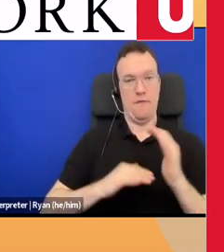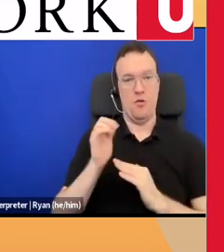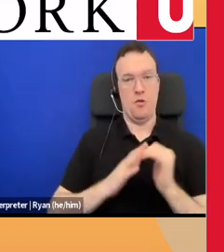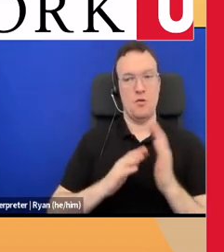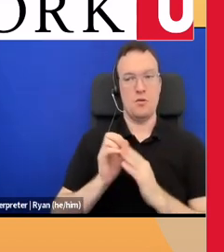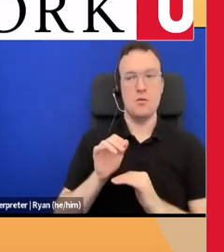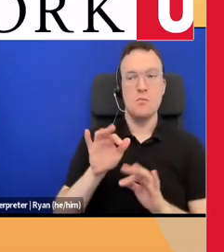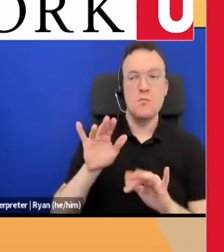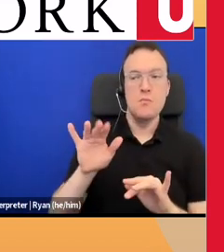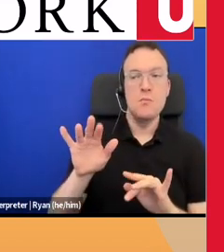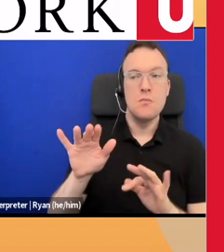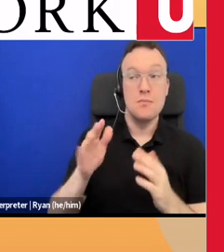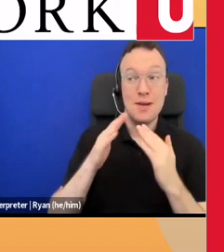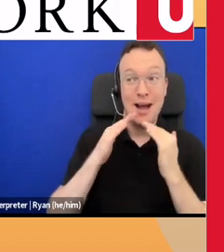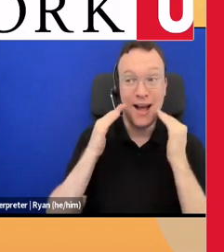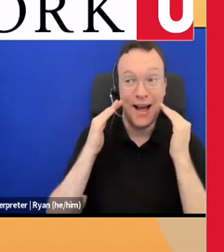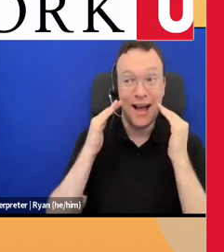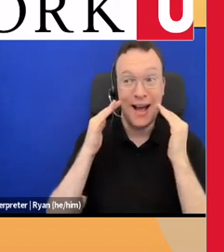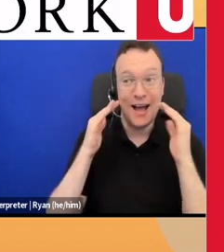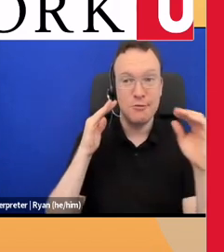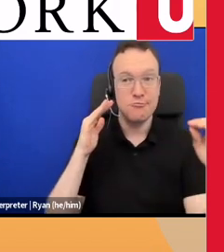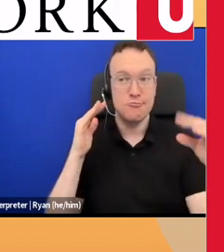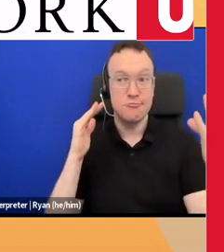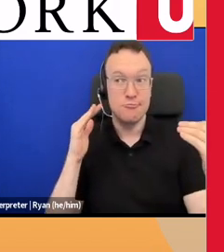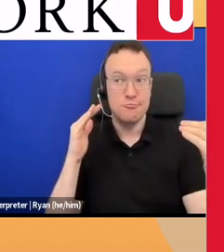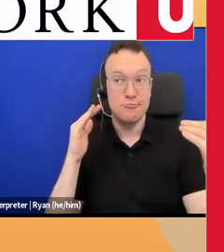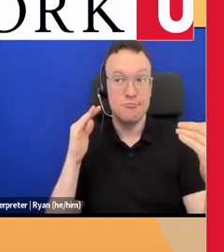seeks a smile for the camera.